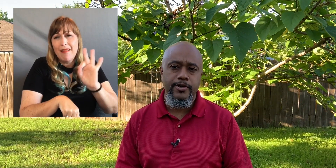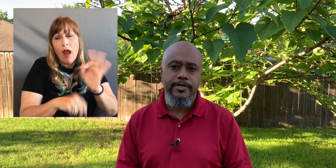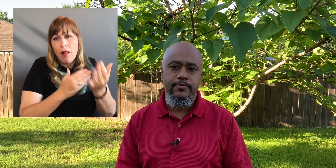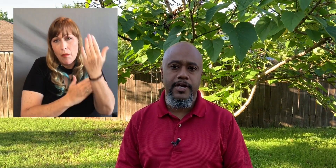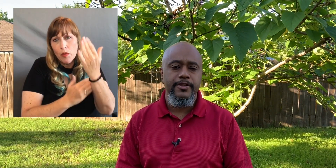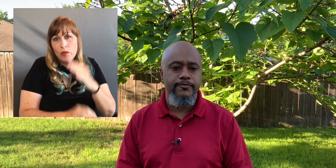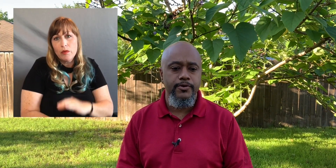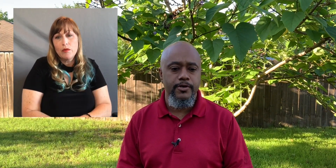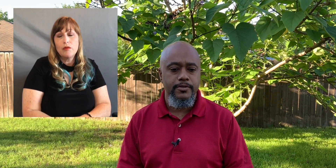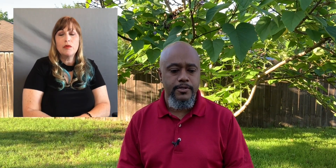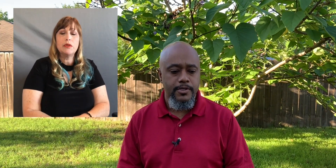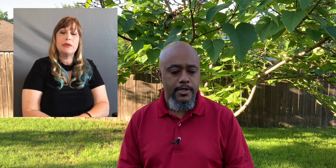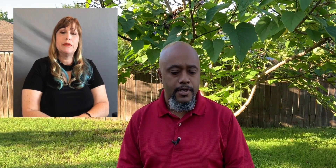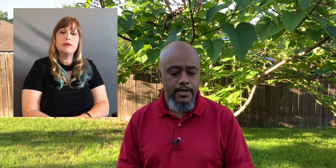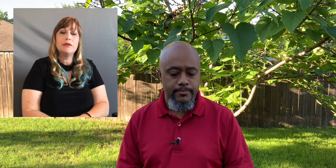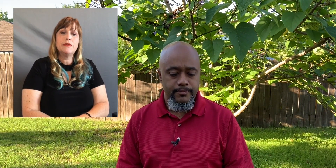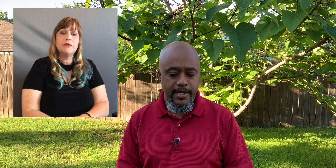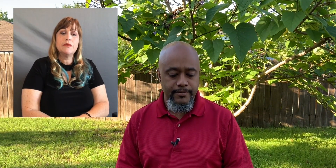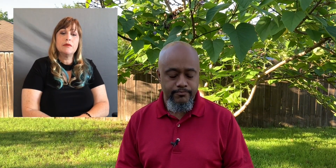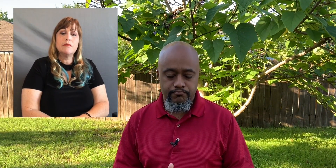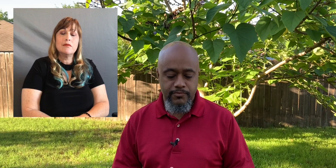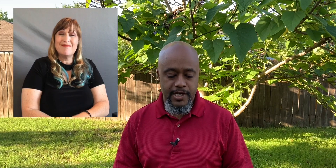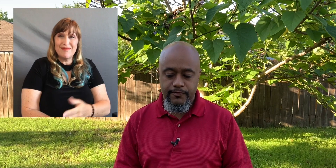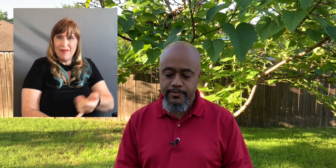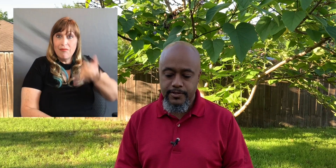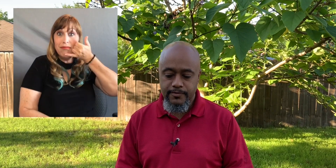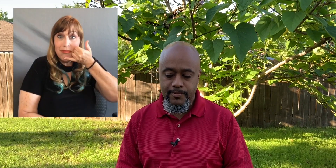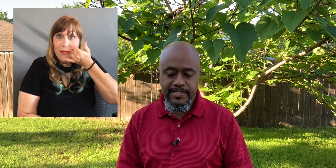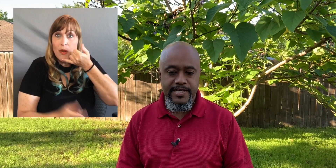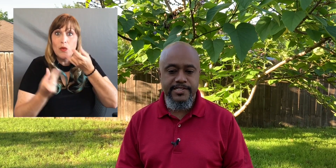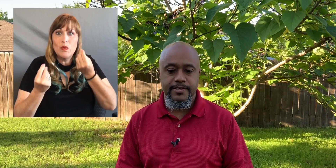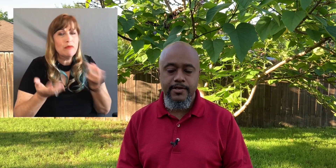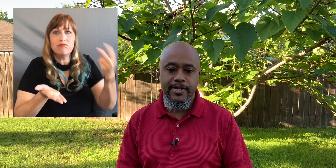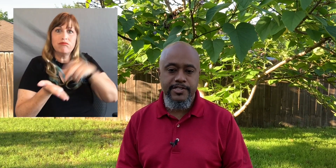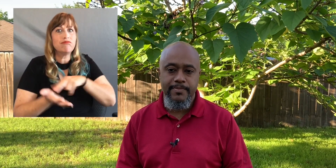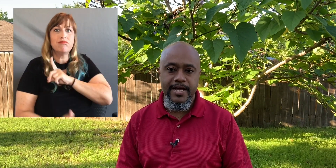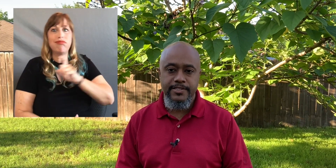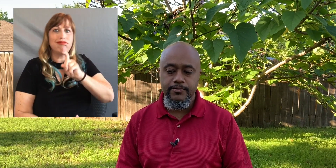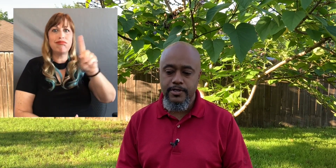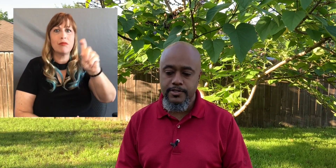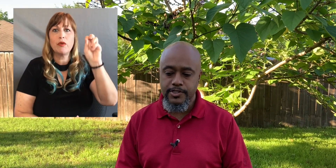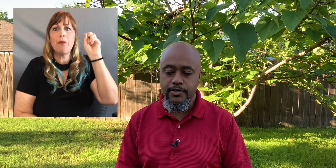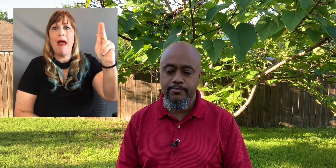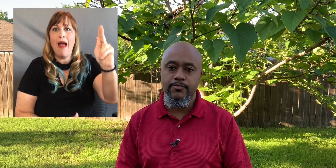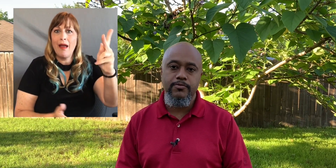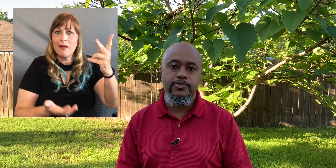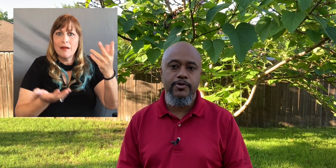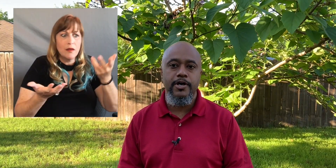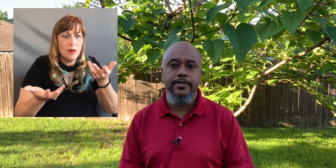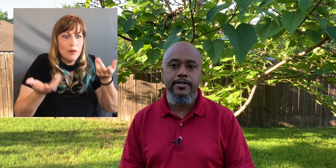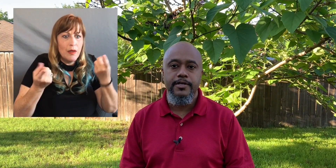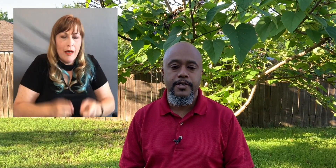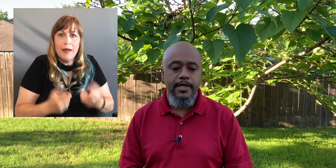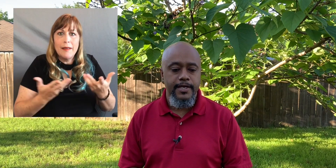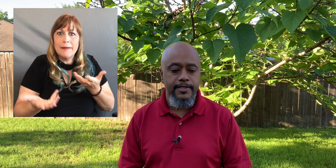in the morning when I got the phone call. I got up from my desk and ran to the back to talk to her about what was going